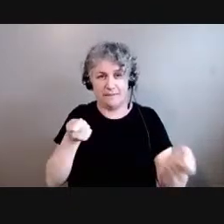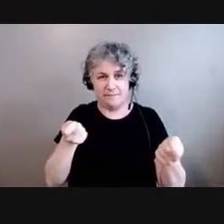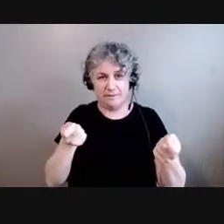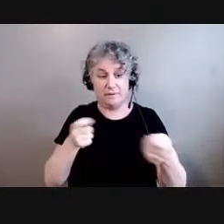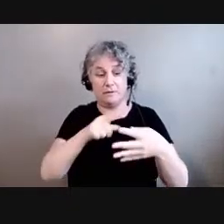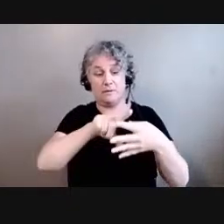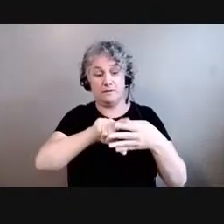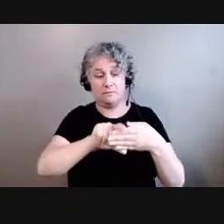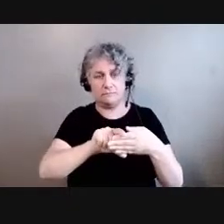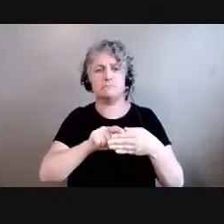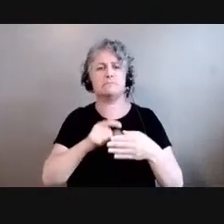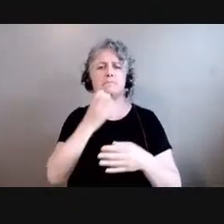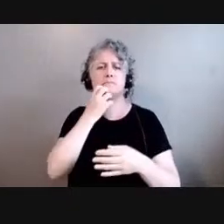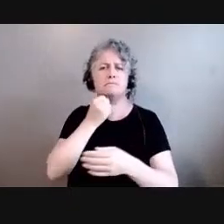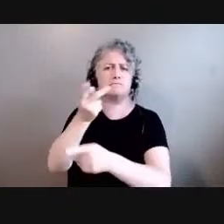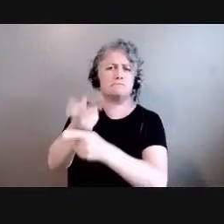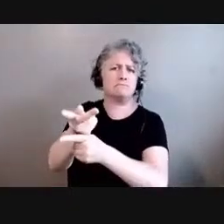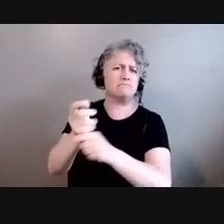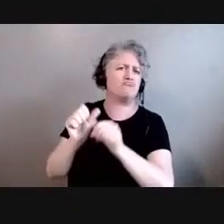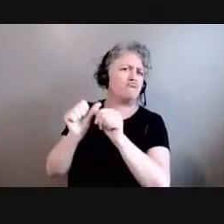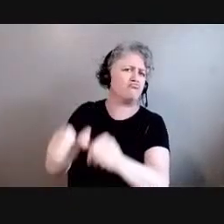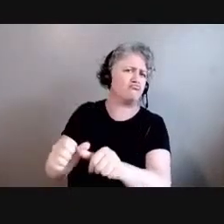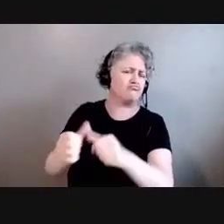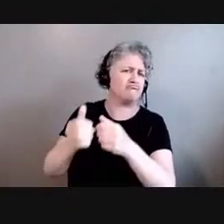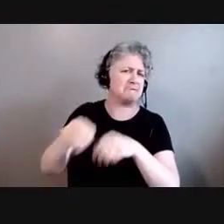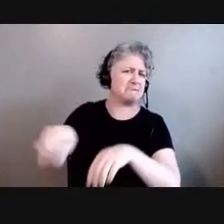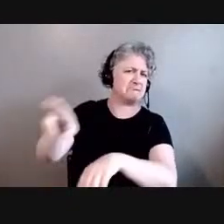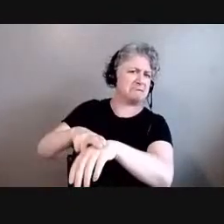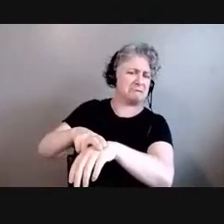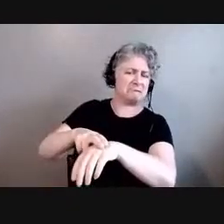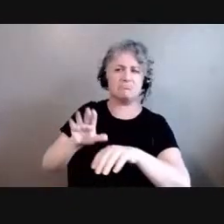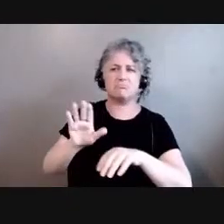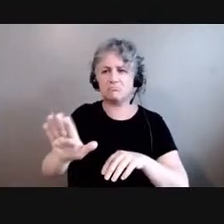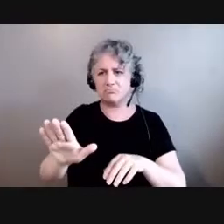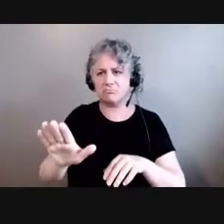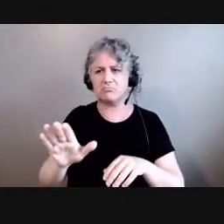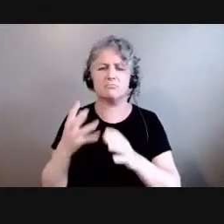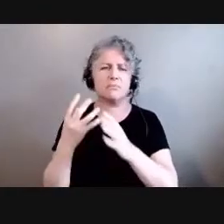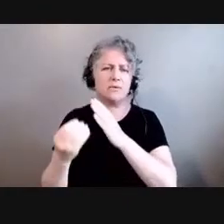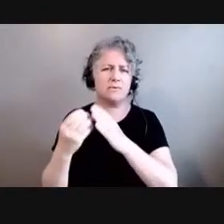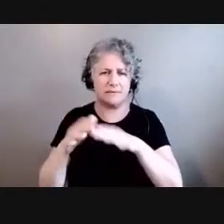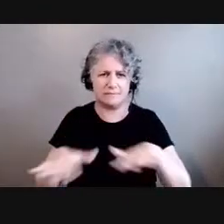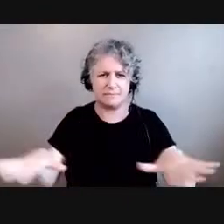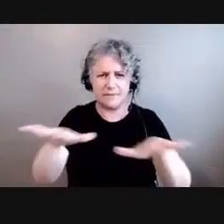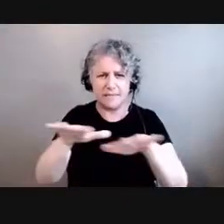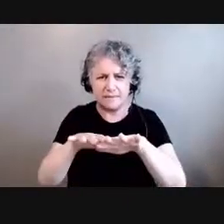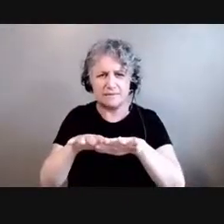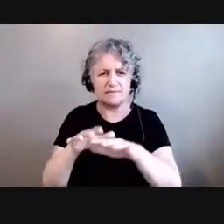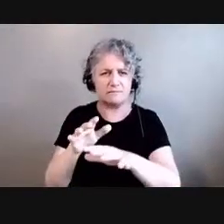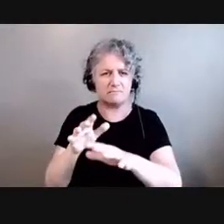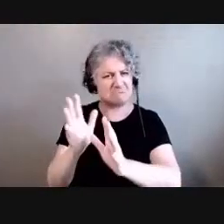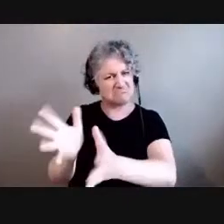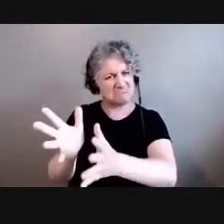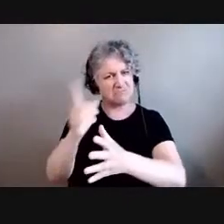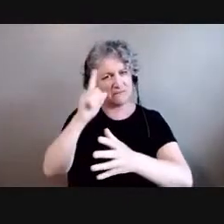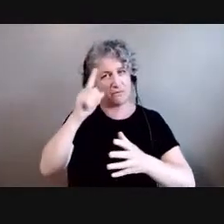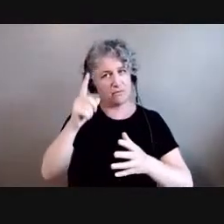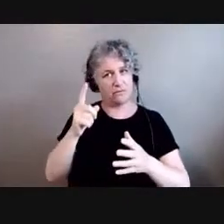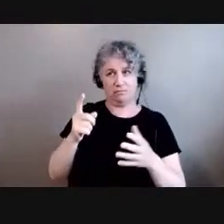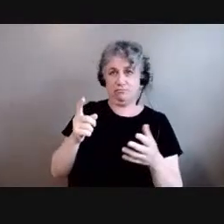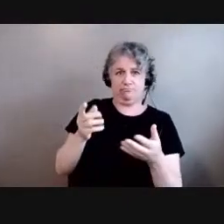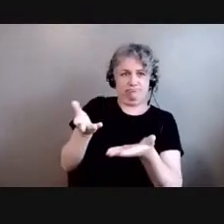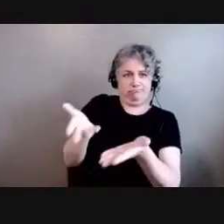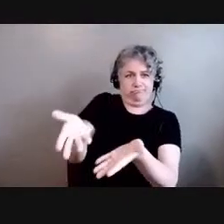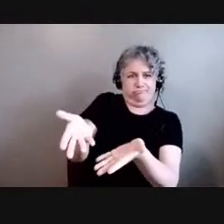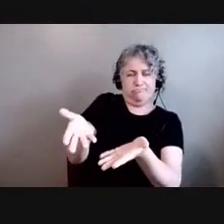to preserve their natural condition. So they are meant to be outdoor spaces for the sake of the outdoors